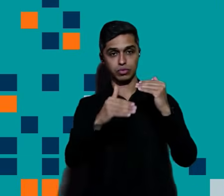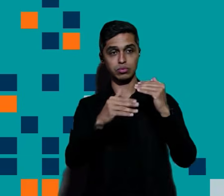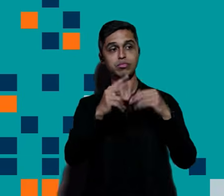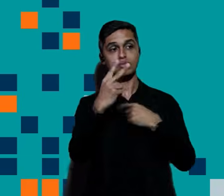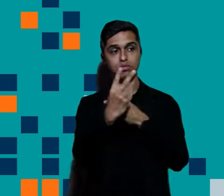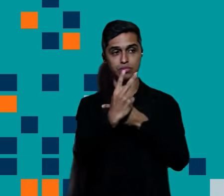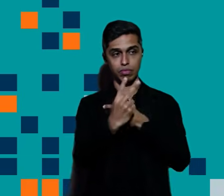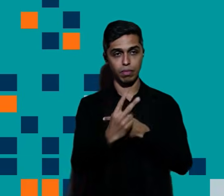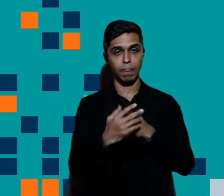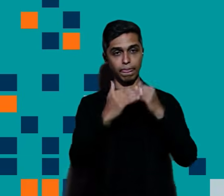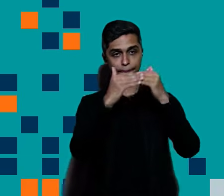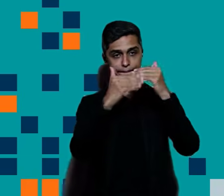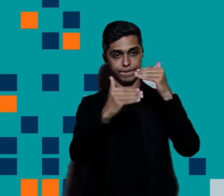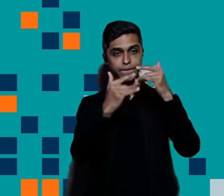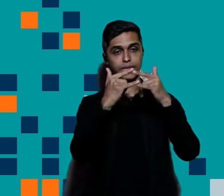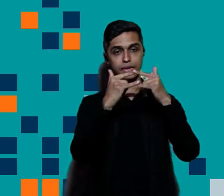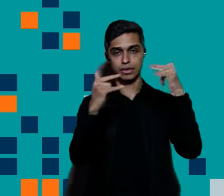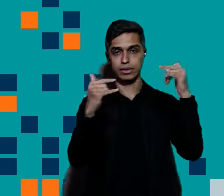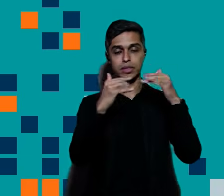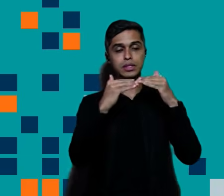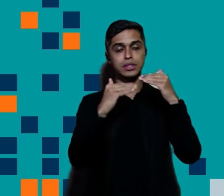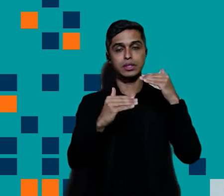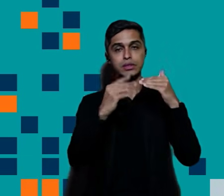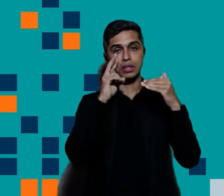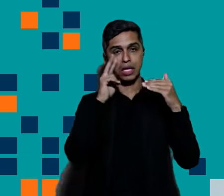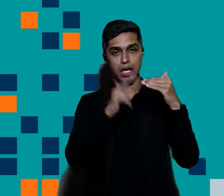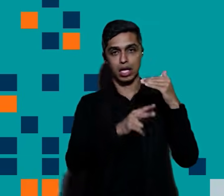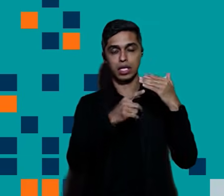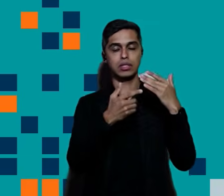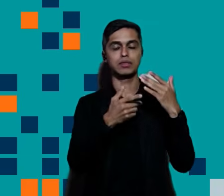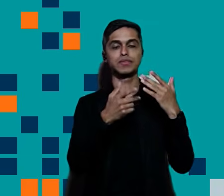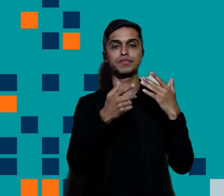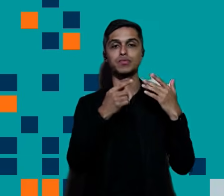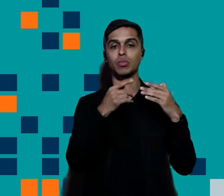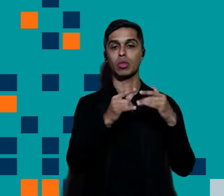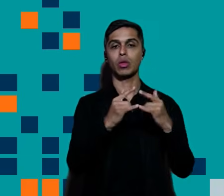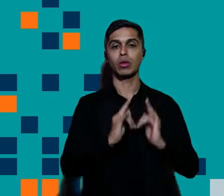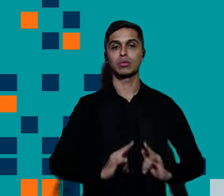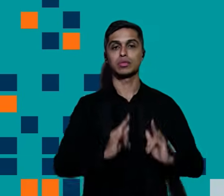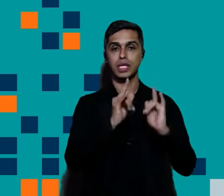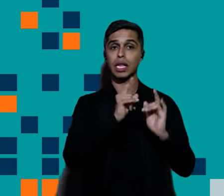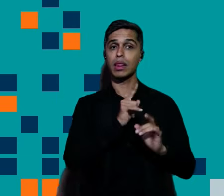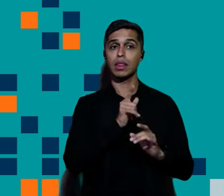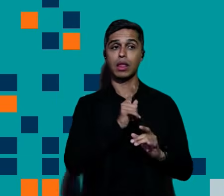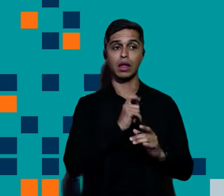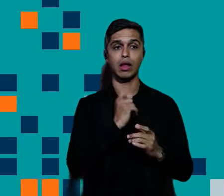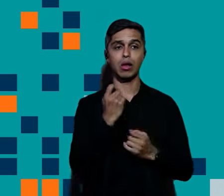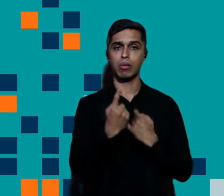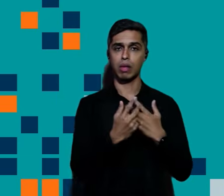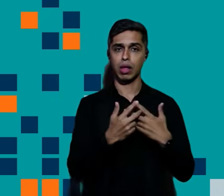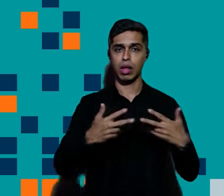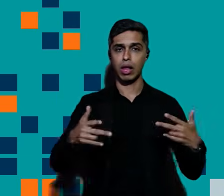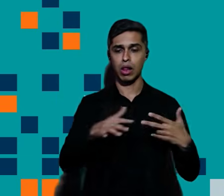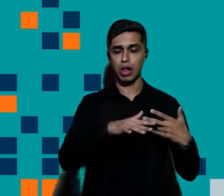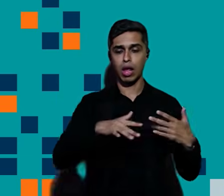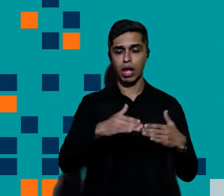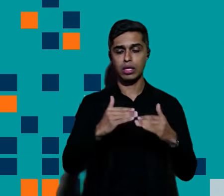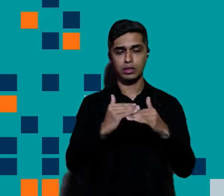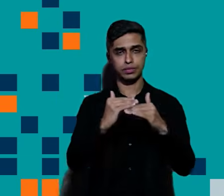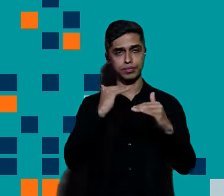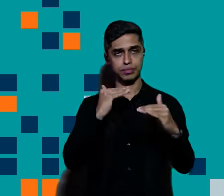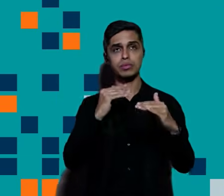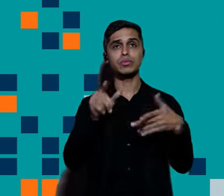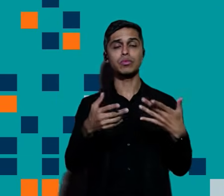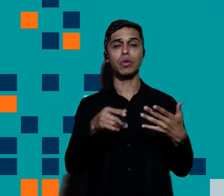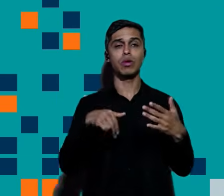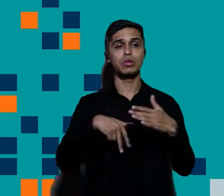the building. You can see that the building, the roof's asymmetrical, lower as you come in, then opens up towards the garden beyond